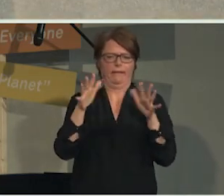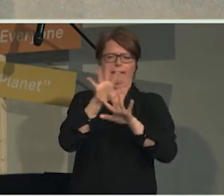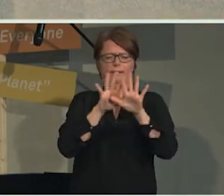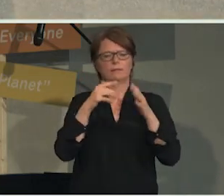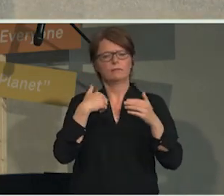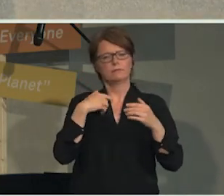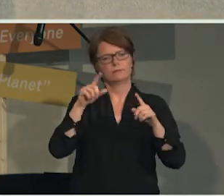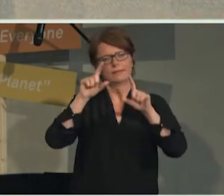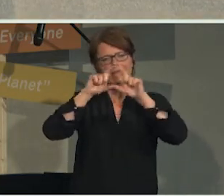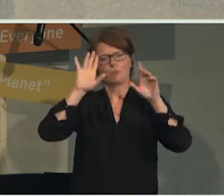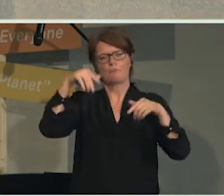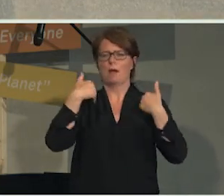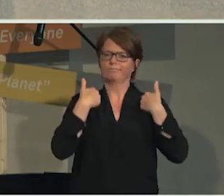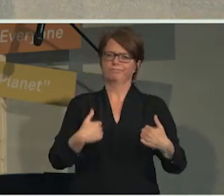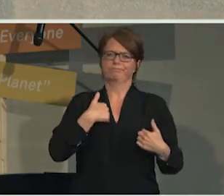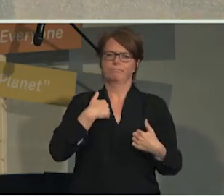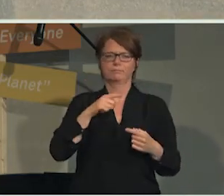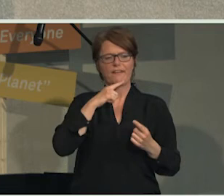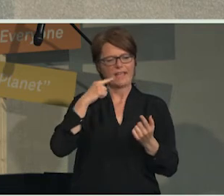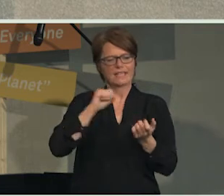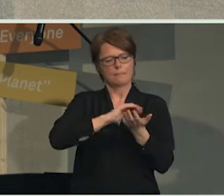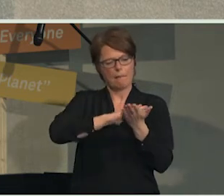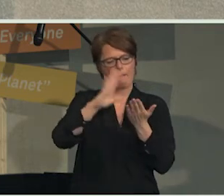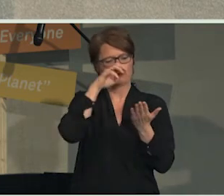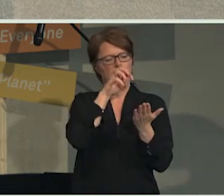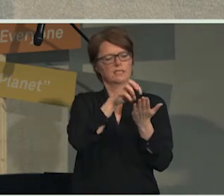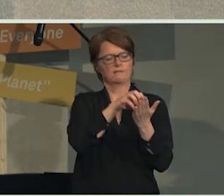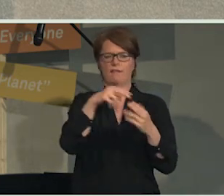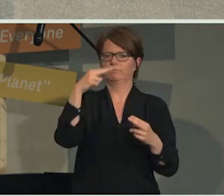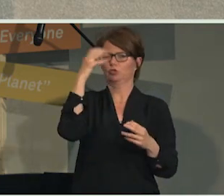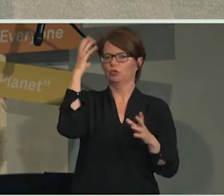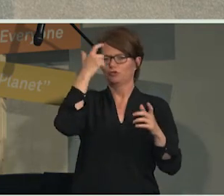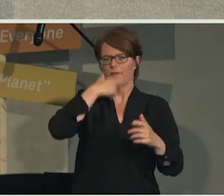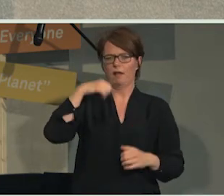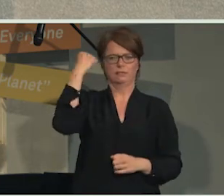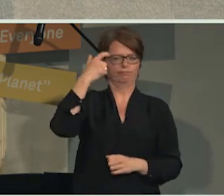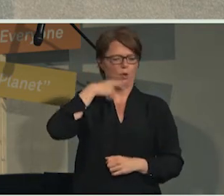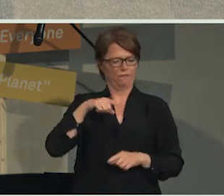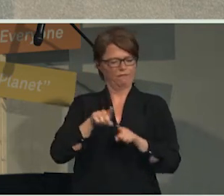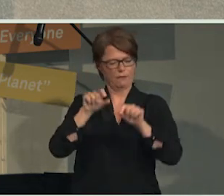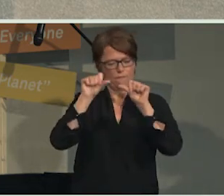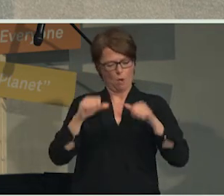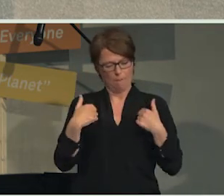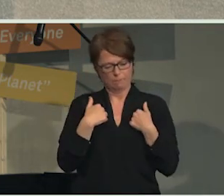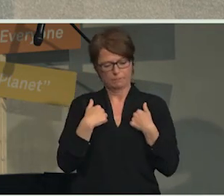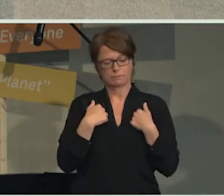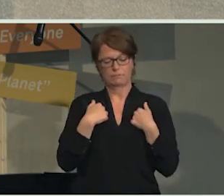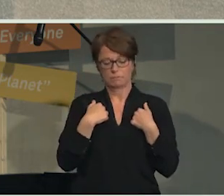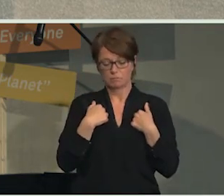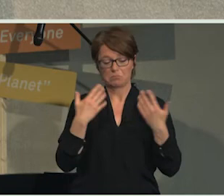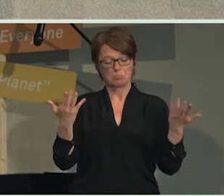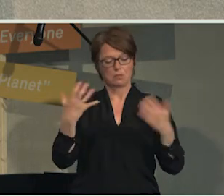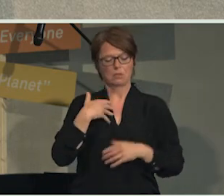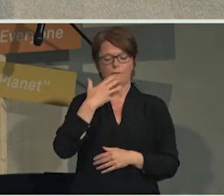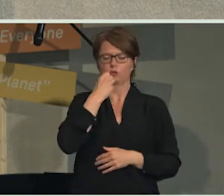of an adorable 9-year-old, and I'm very happy that he's not here with us today because that age is like, do you really have to talk to them about me?